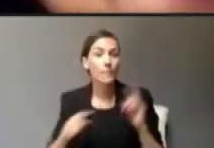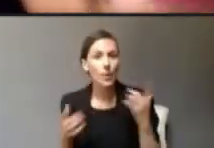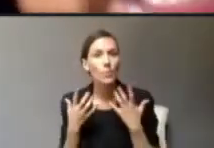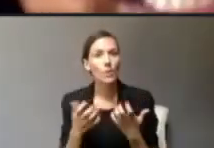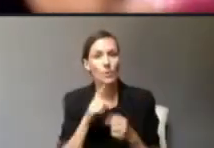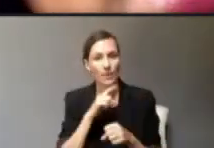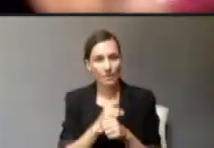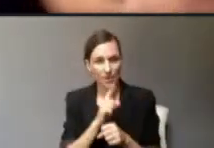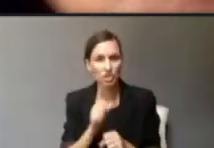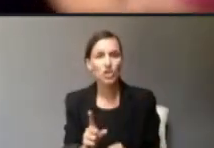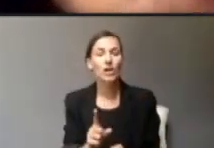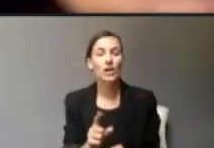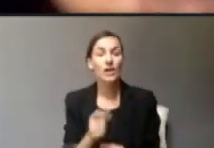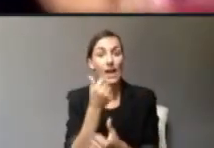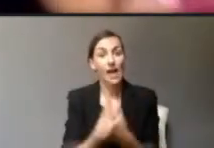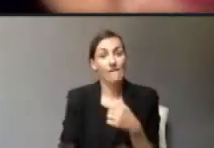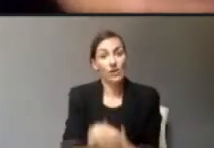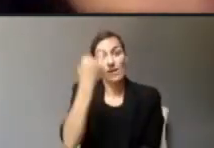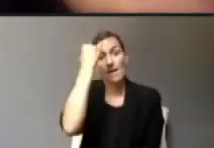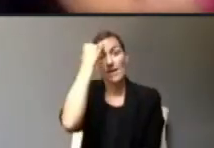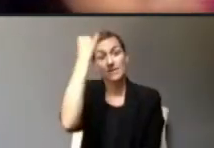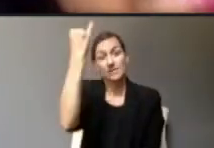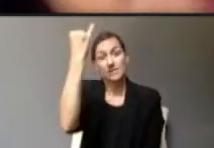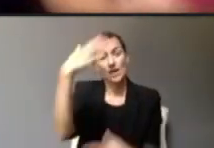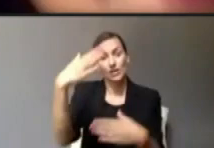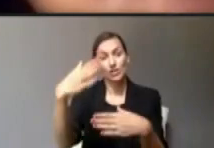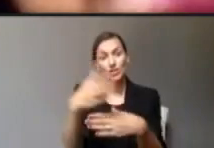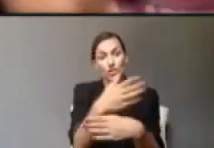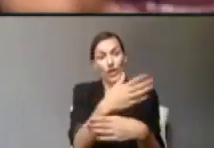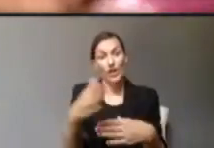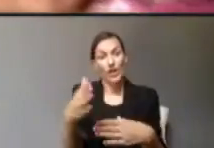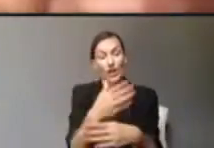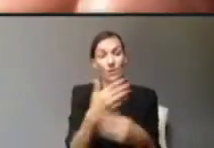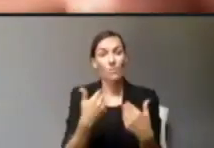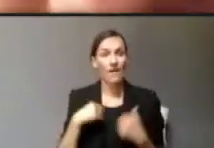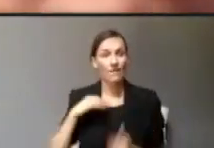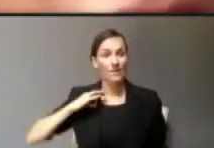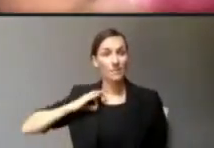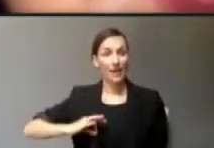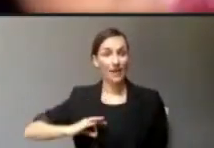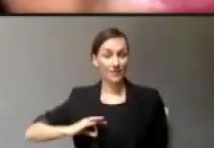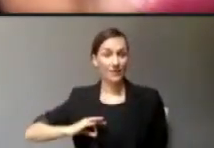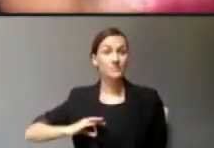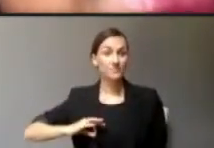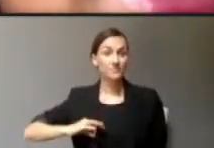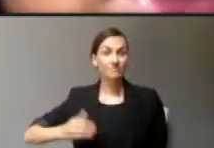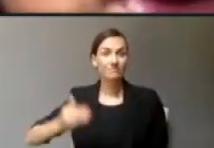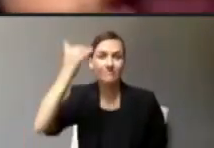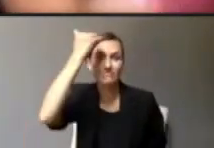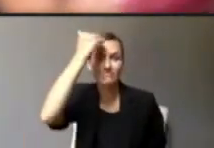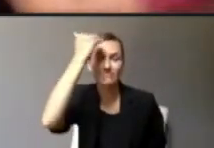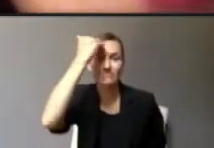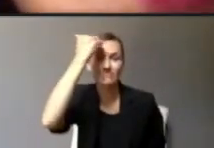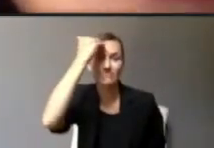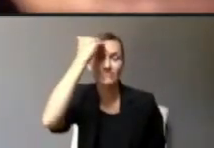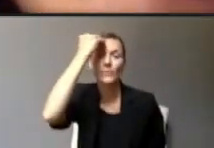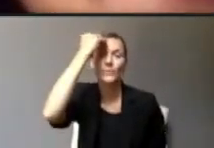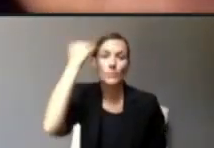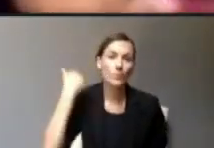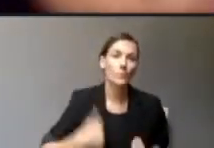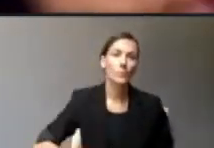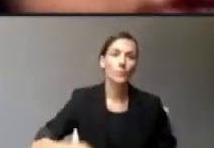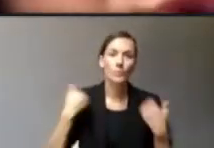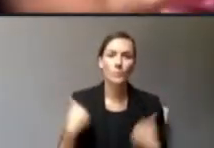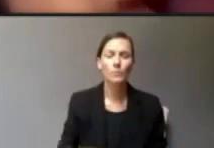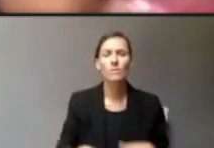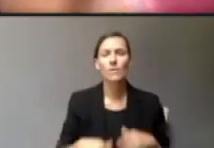every idea, is shared so that we can all have the benefit of of knowing, having a large variety